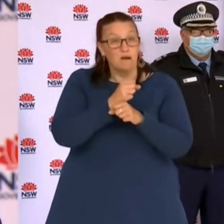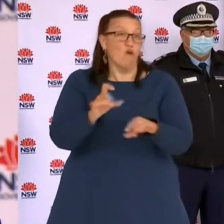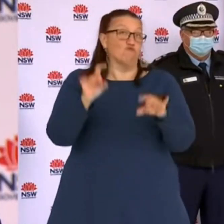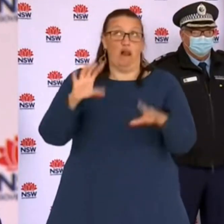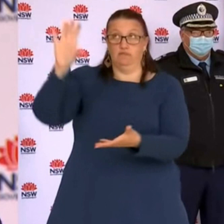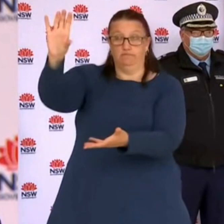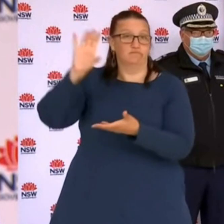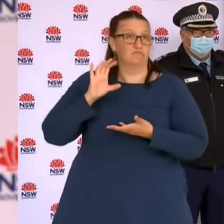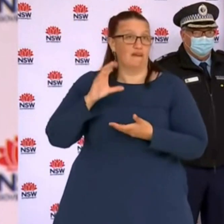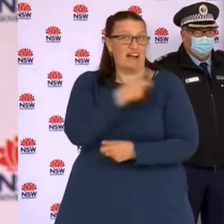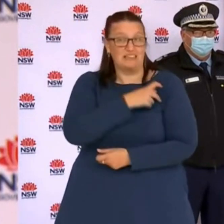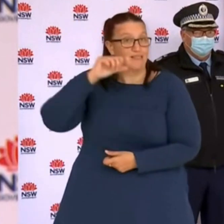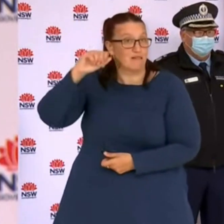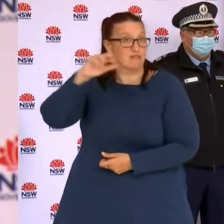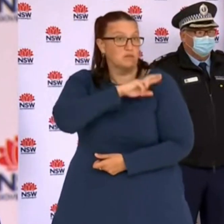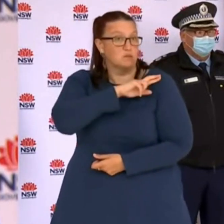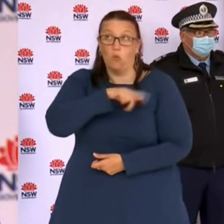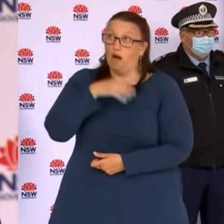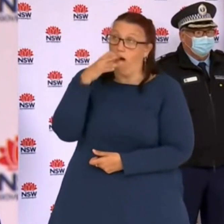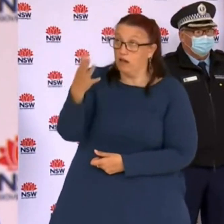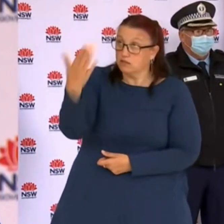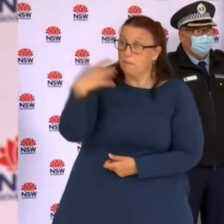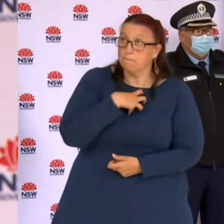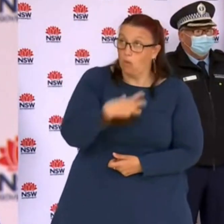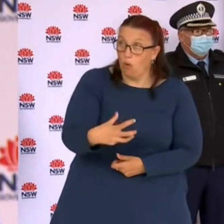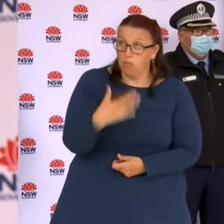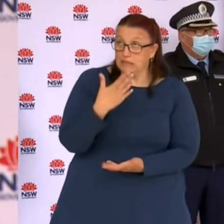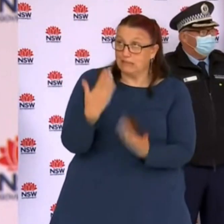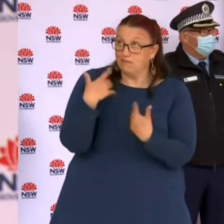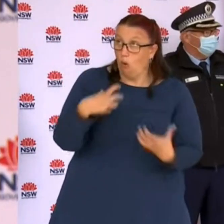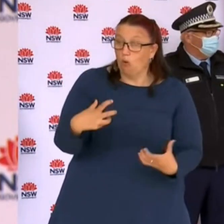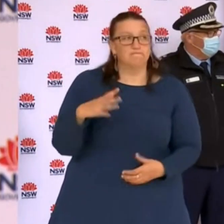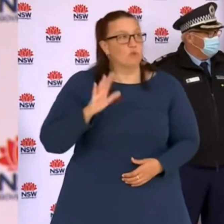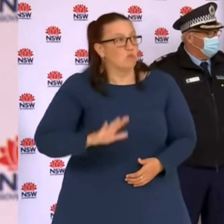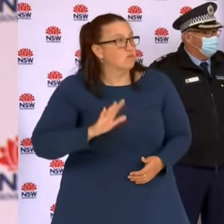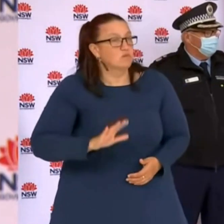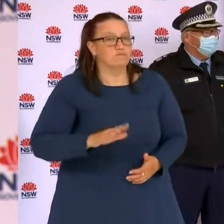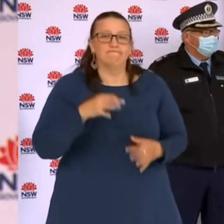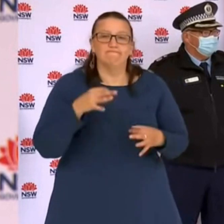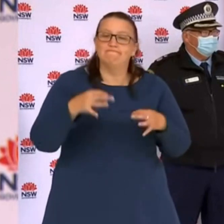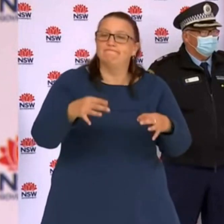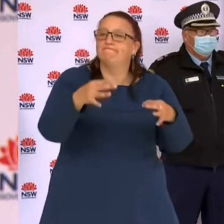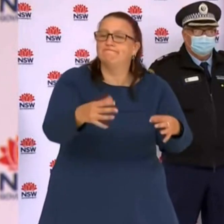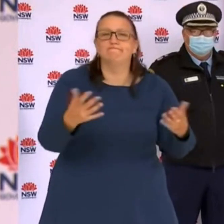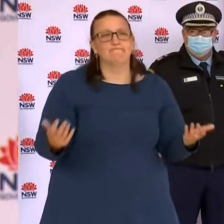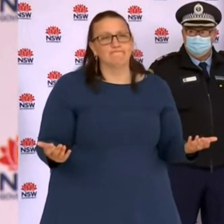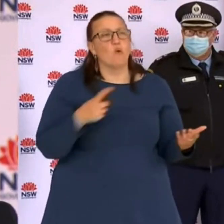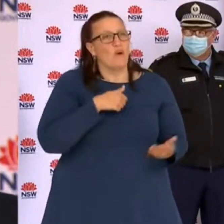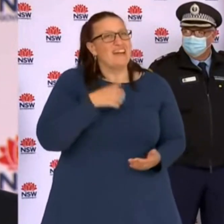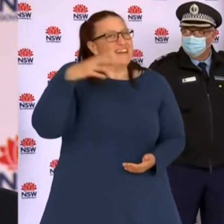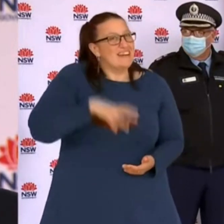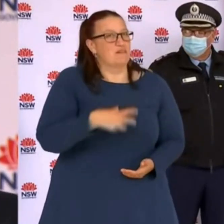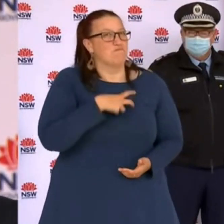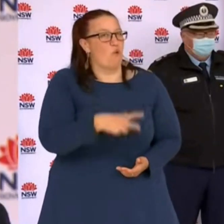in New South Wales about the vaccine. And I especially want to thank young people, as does Dr. Chant. And we had a discussion about this before